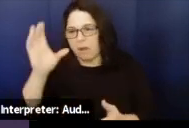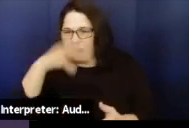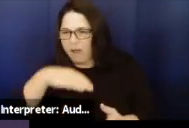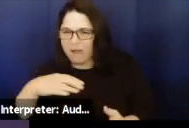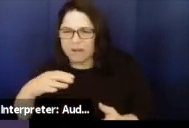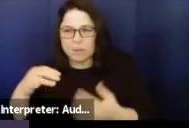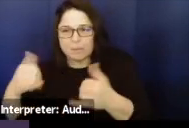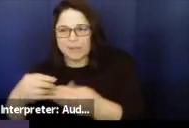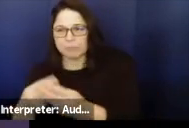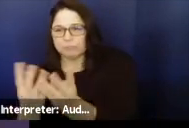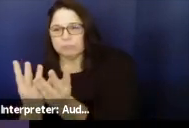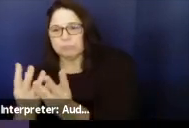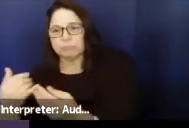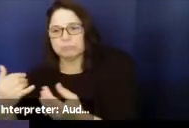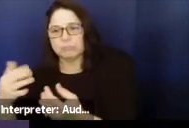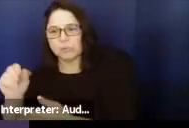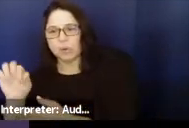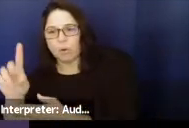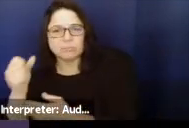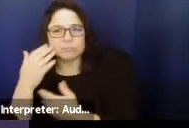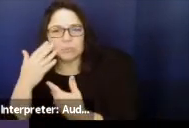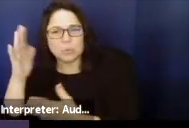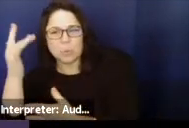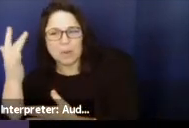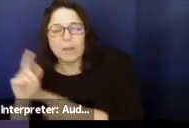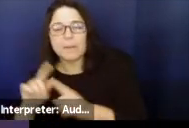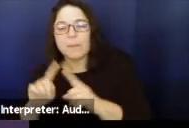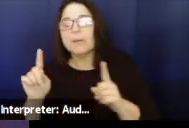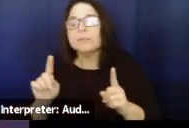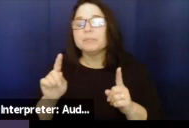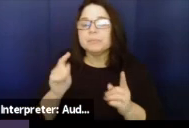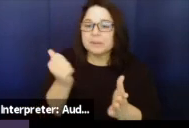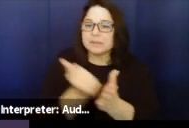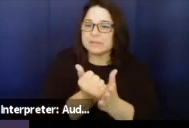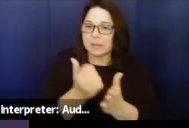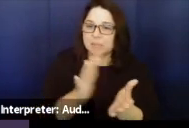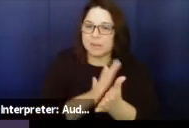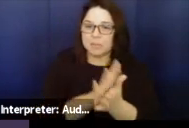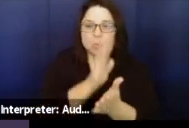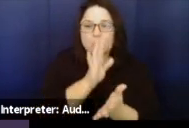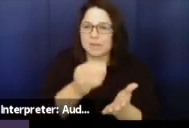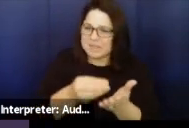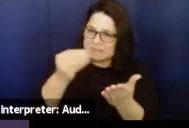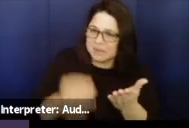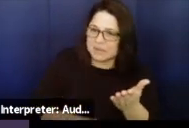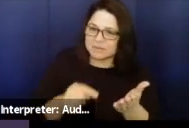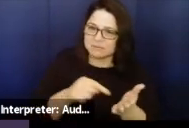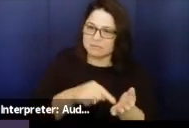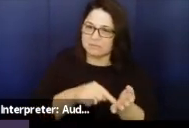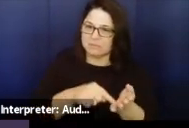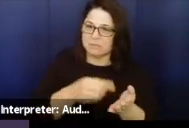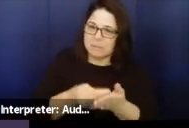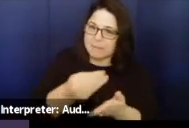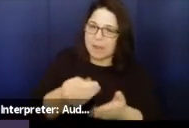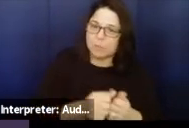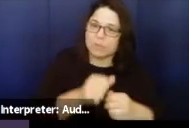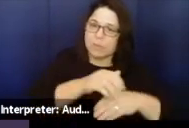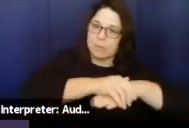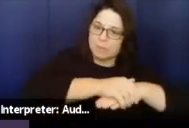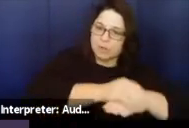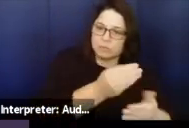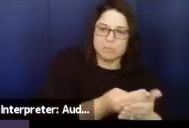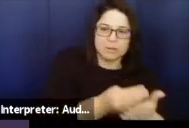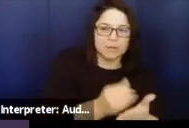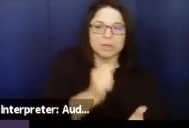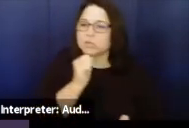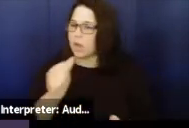not quite sure why. But the stamp paper was very expensive. It had to be purchased with British currency instead